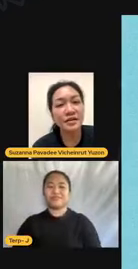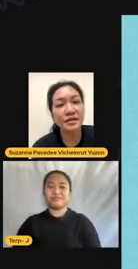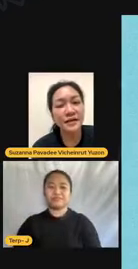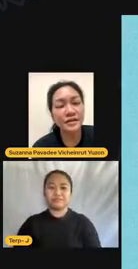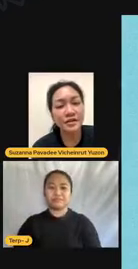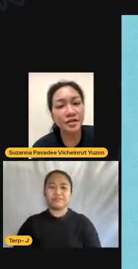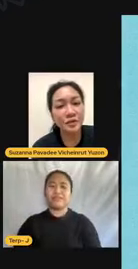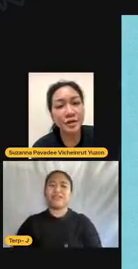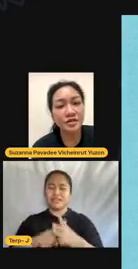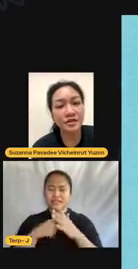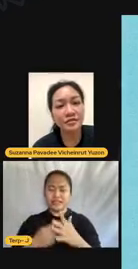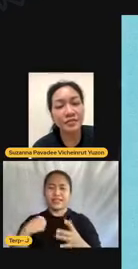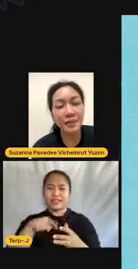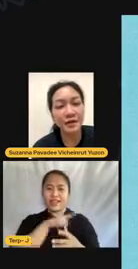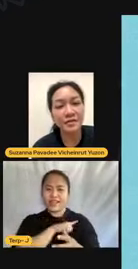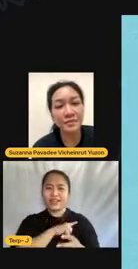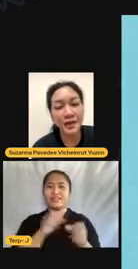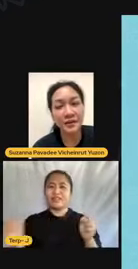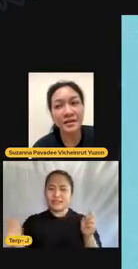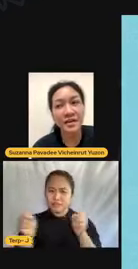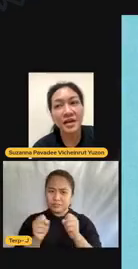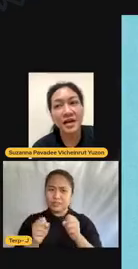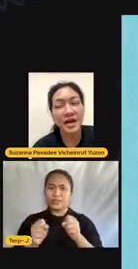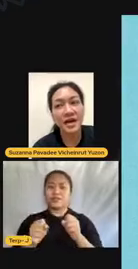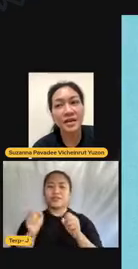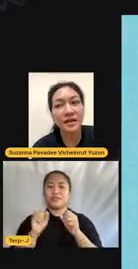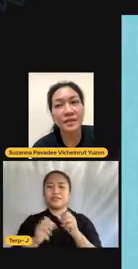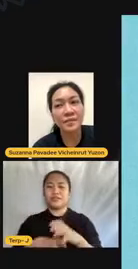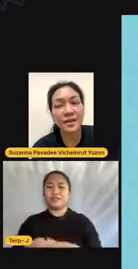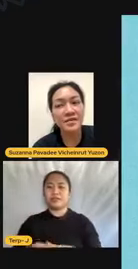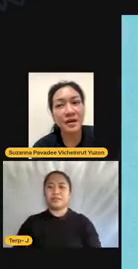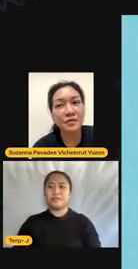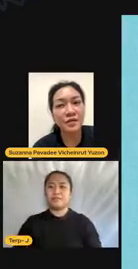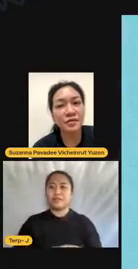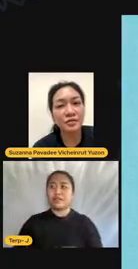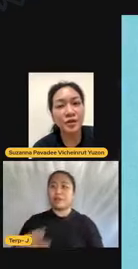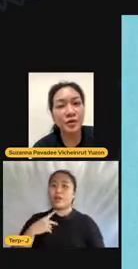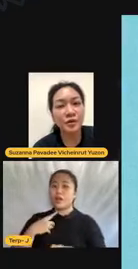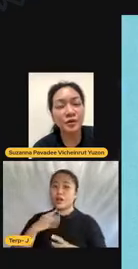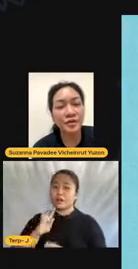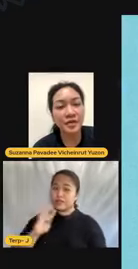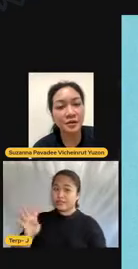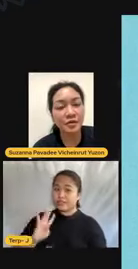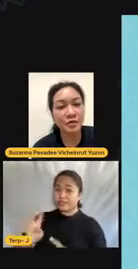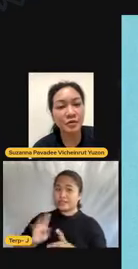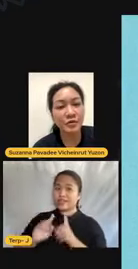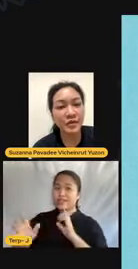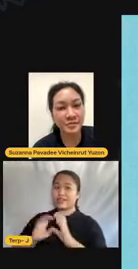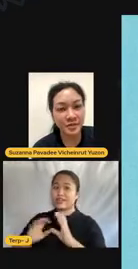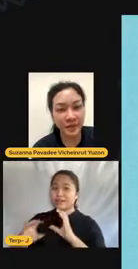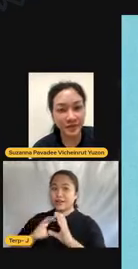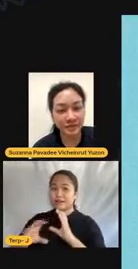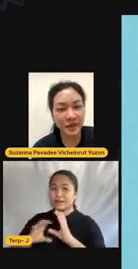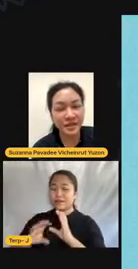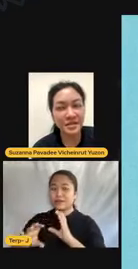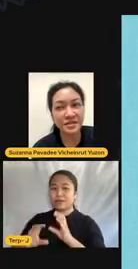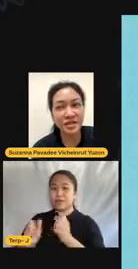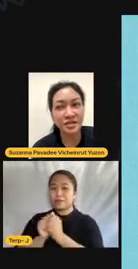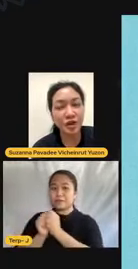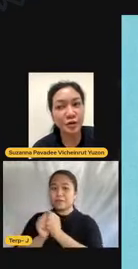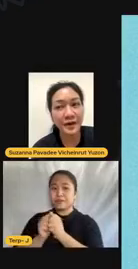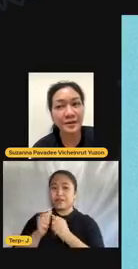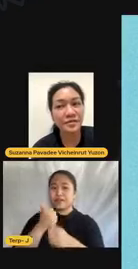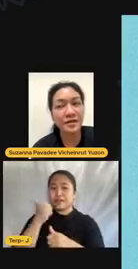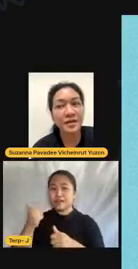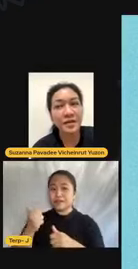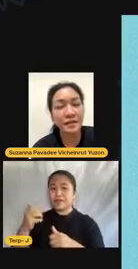start in your, start small, start from parent to parent. And that's how we grew. That's how we grew with the Miss Possibilities. It's